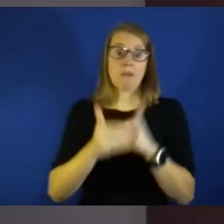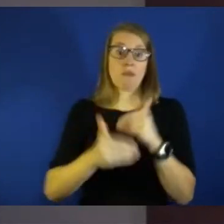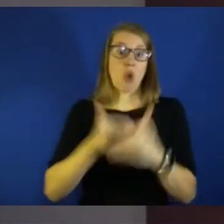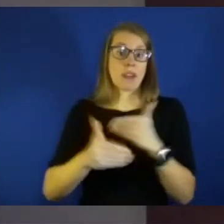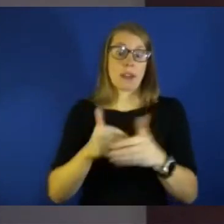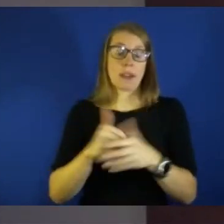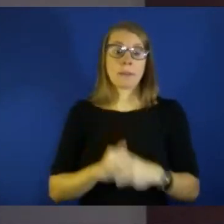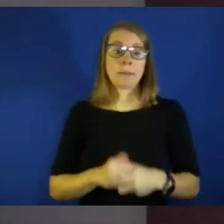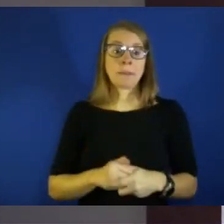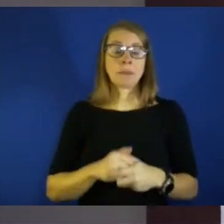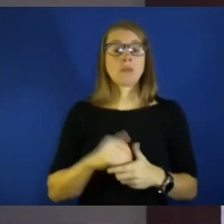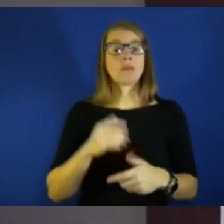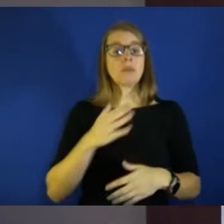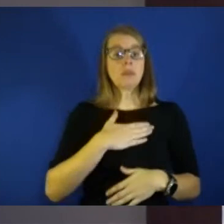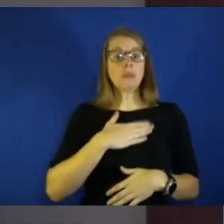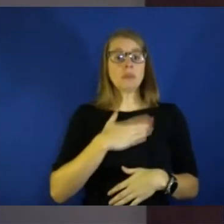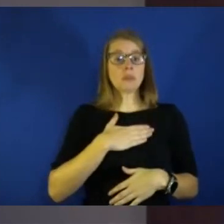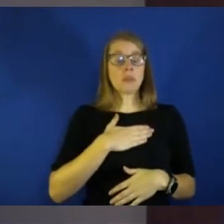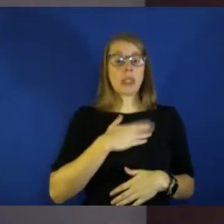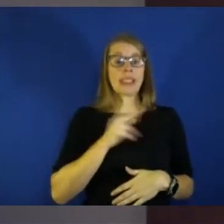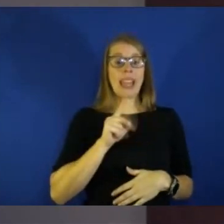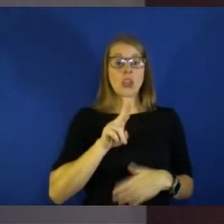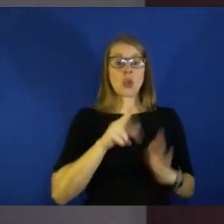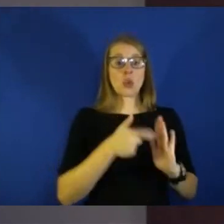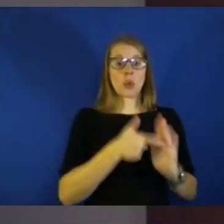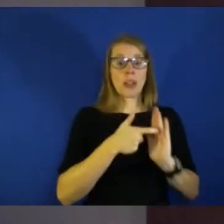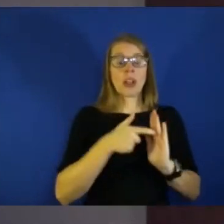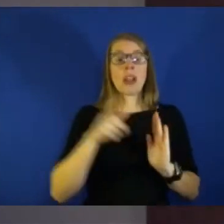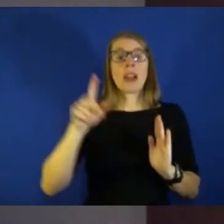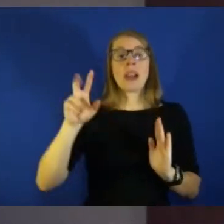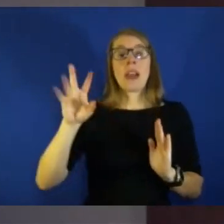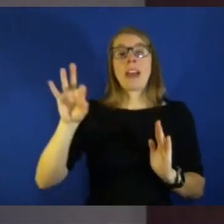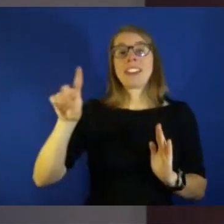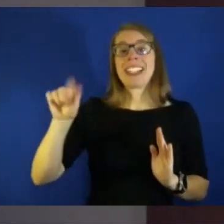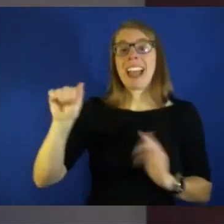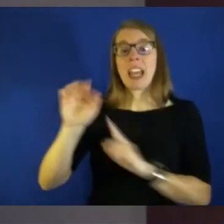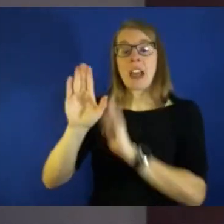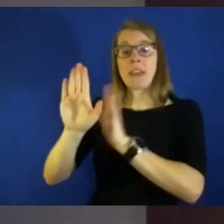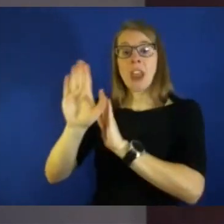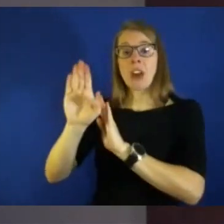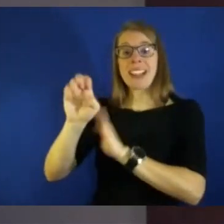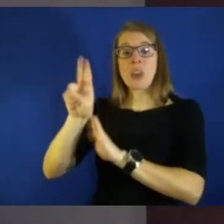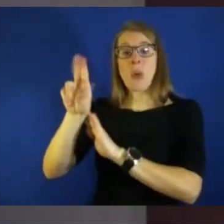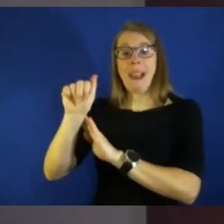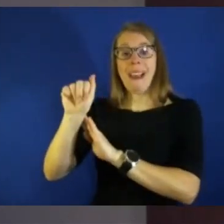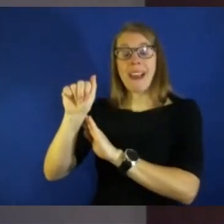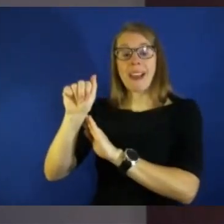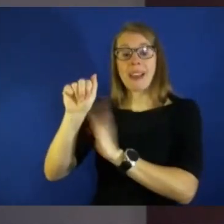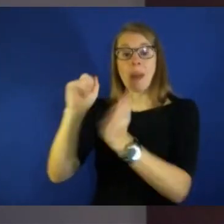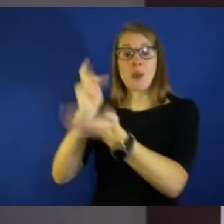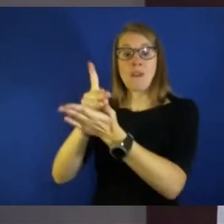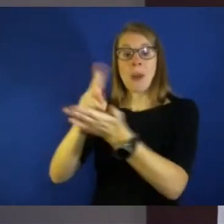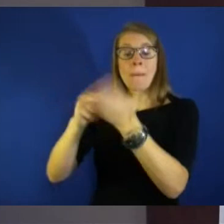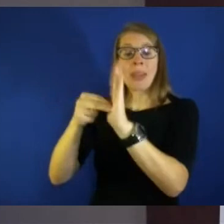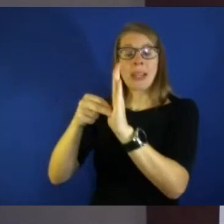our own criteria, there are criteria with this emergency use authorization that the patients have to